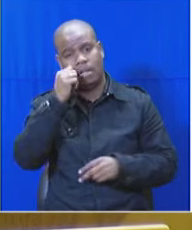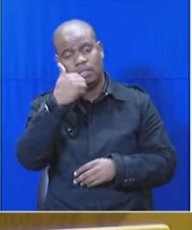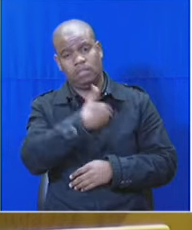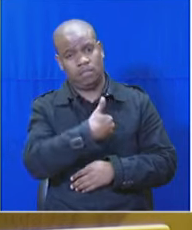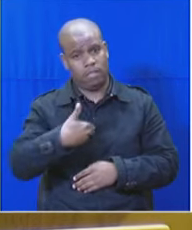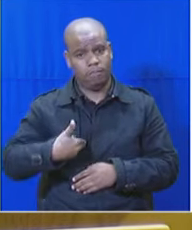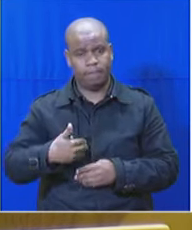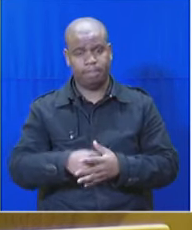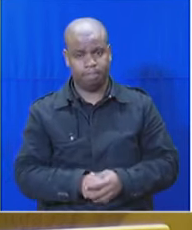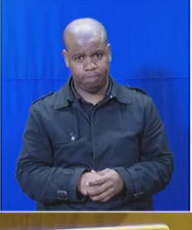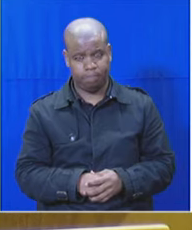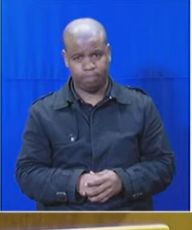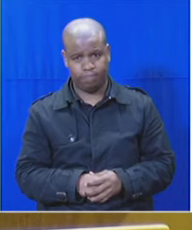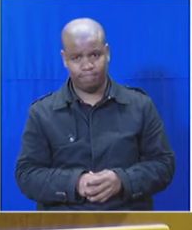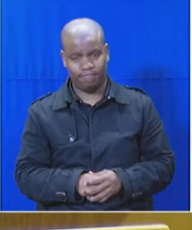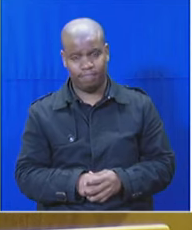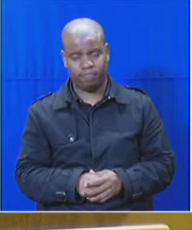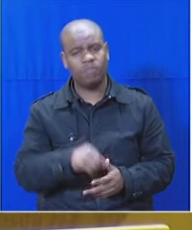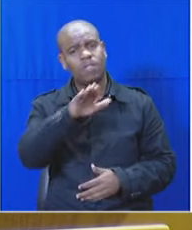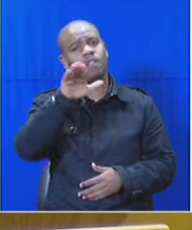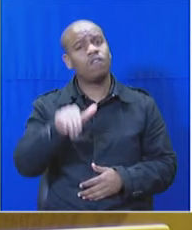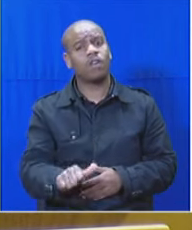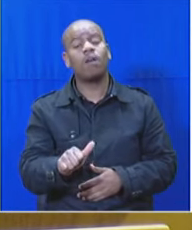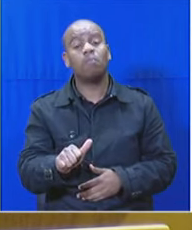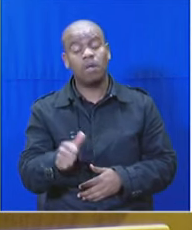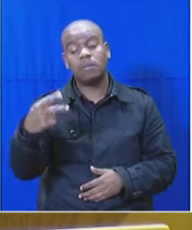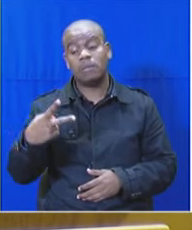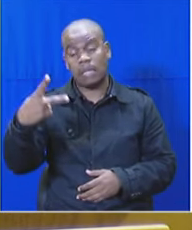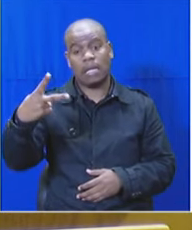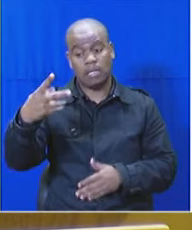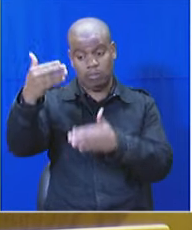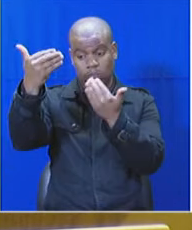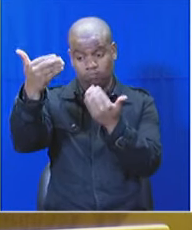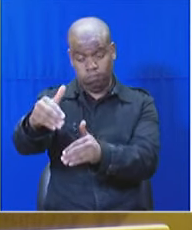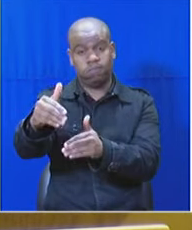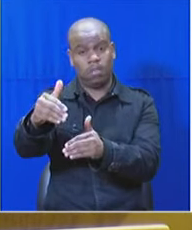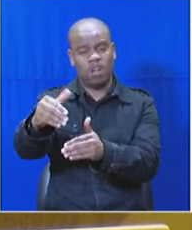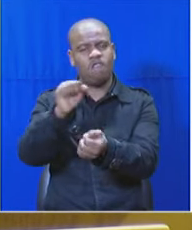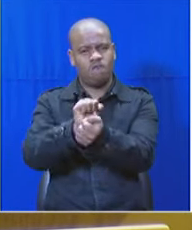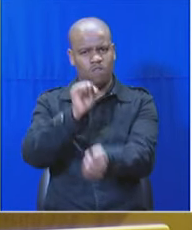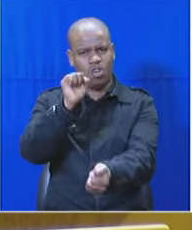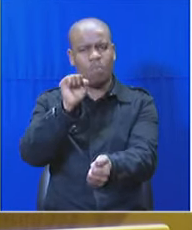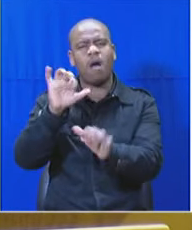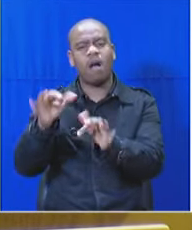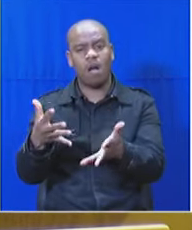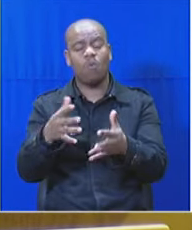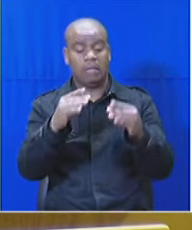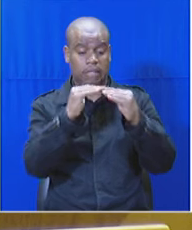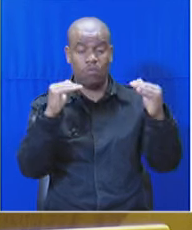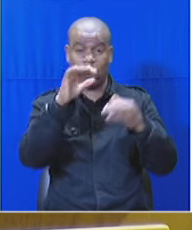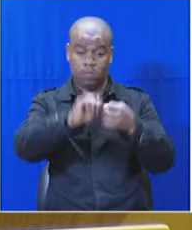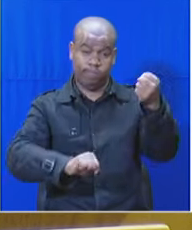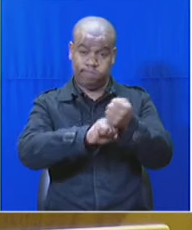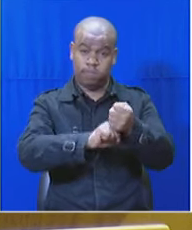gentlemen. South Africa has entered its second decade of freedom, characterized by the strengthening of democracy